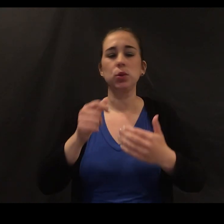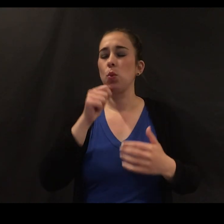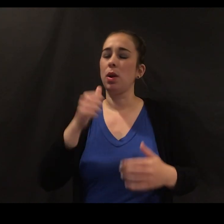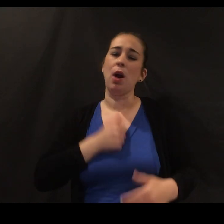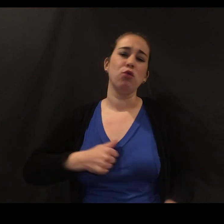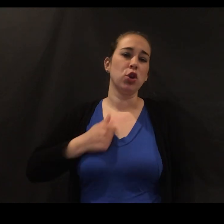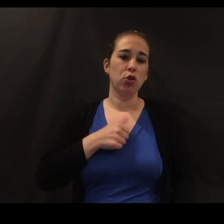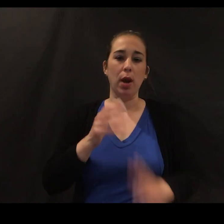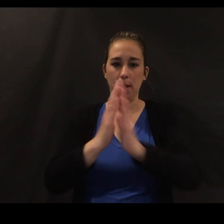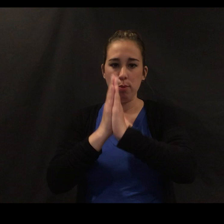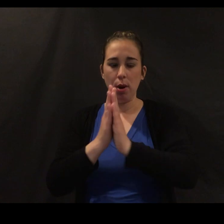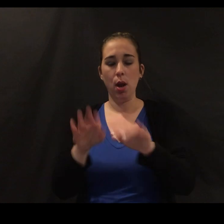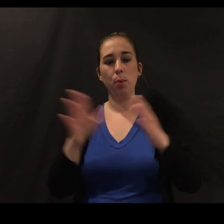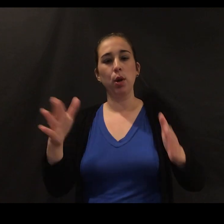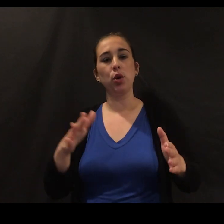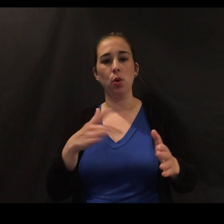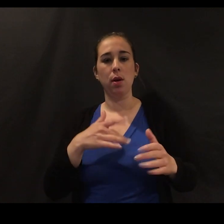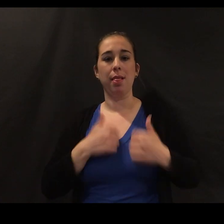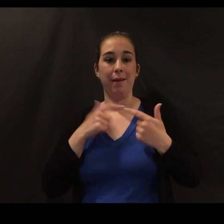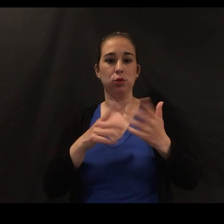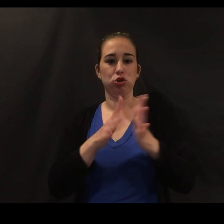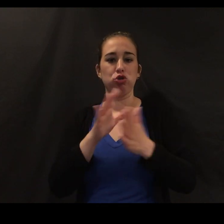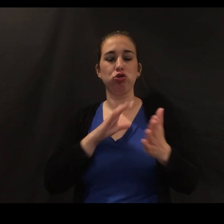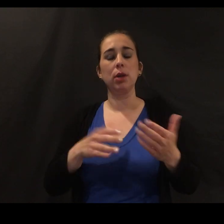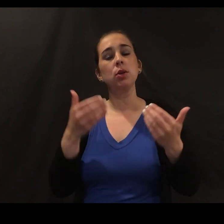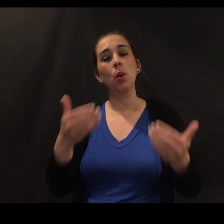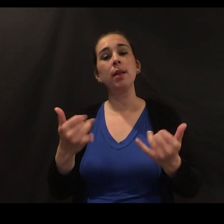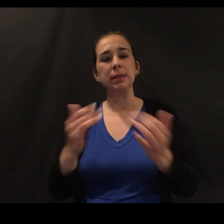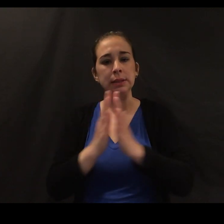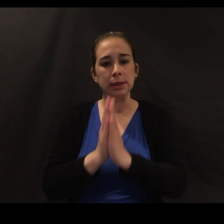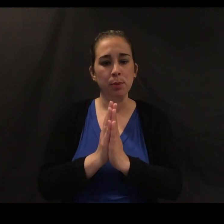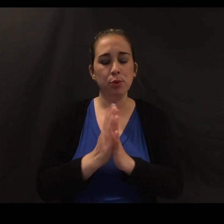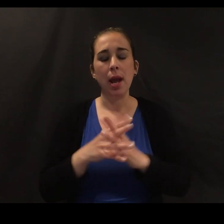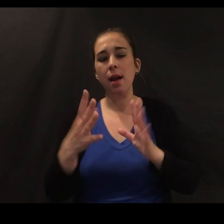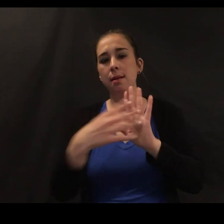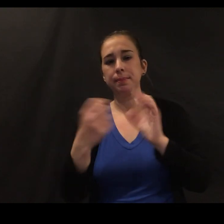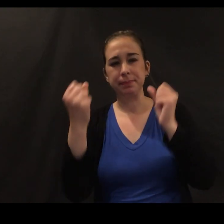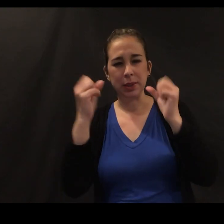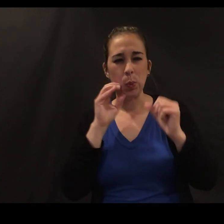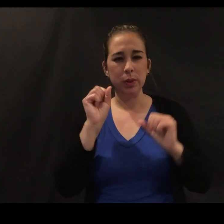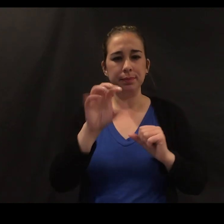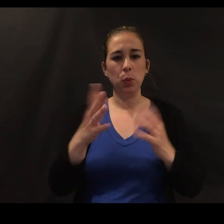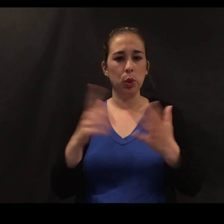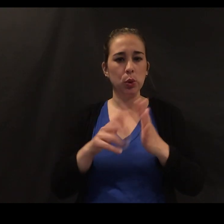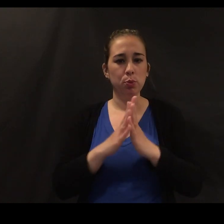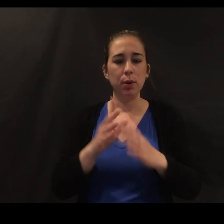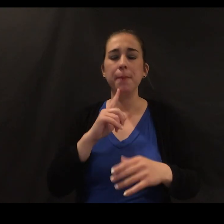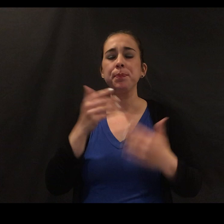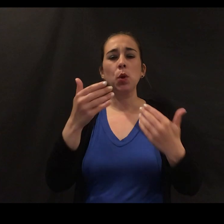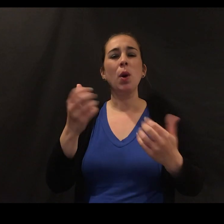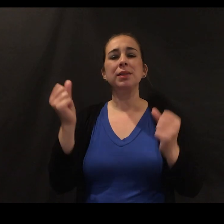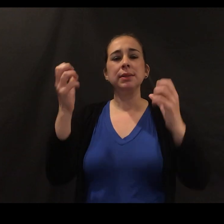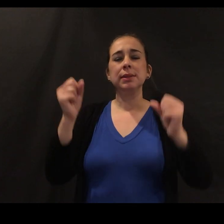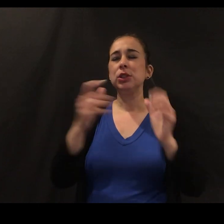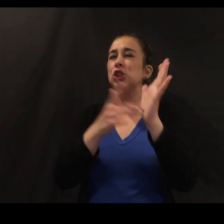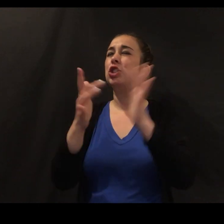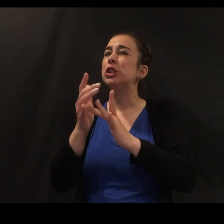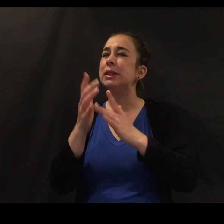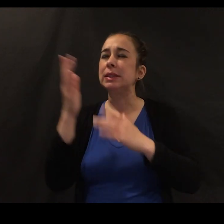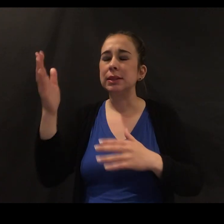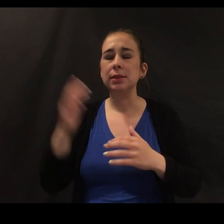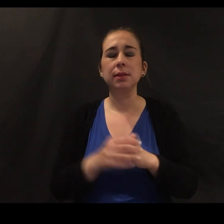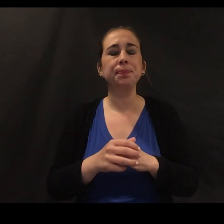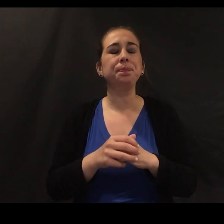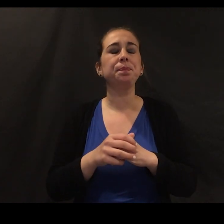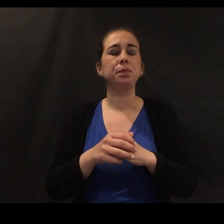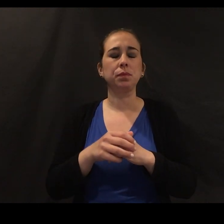your life to Christ. Just bow your head with me right where you are, and let's pray together. Start by just whispering the name Jesus or speaking His name. He wants to